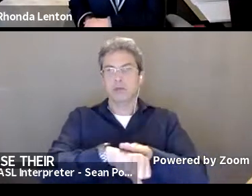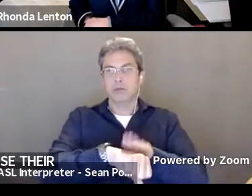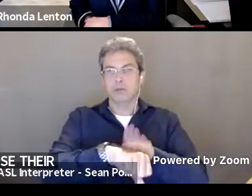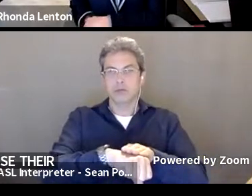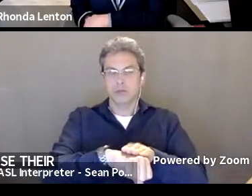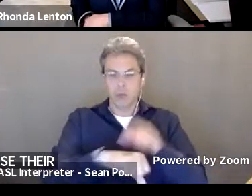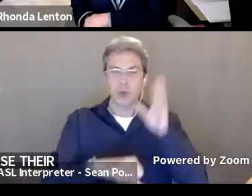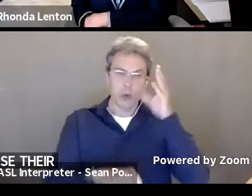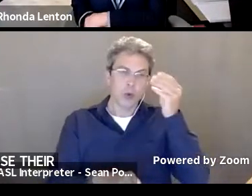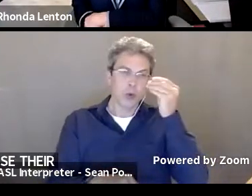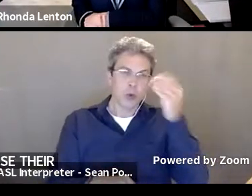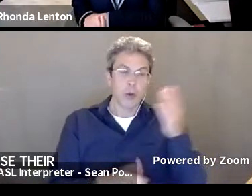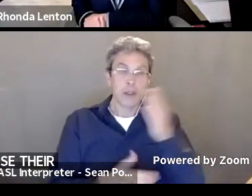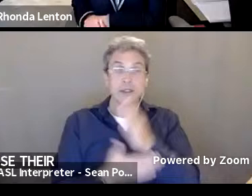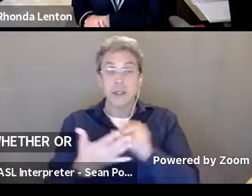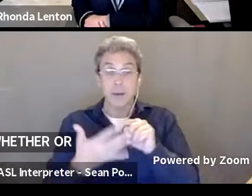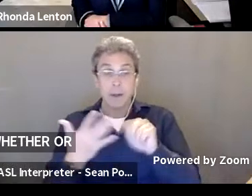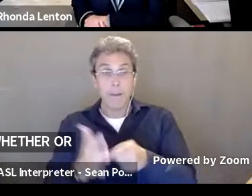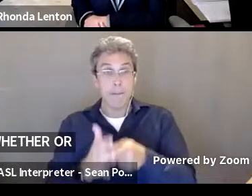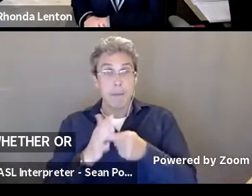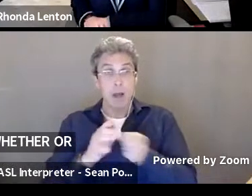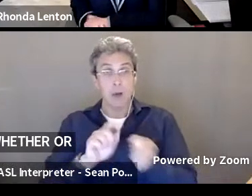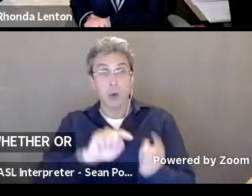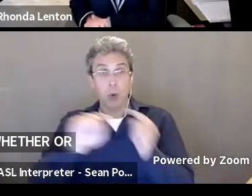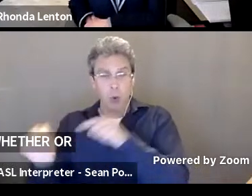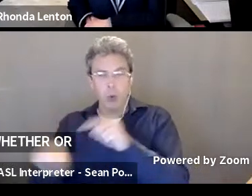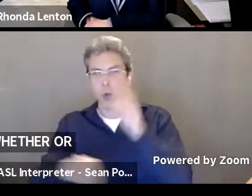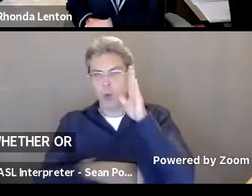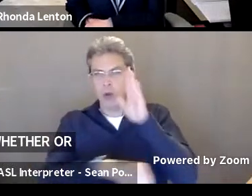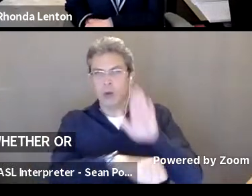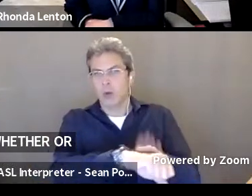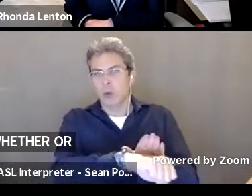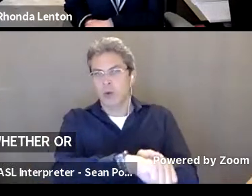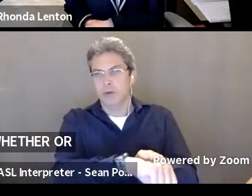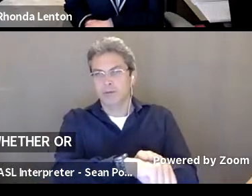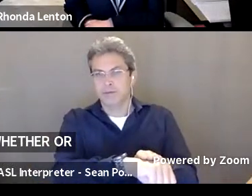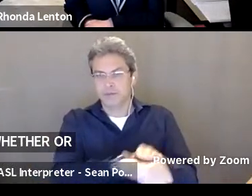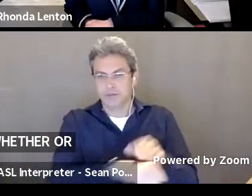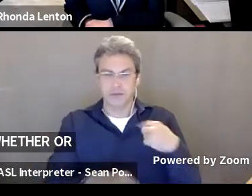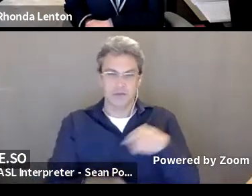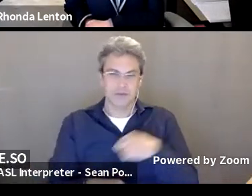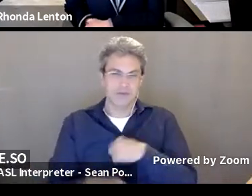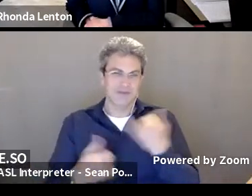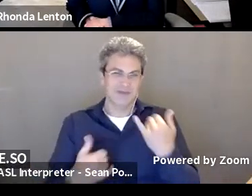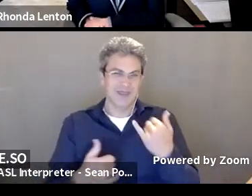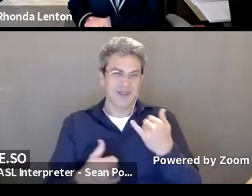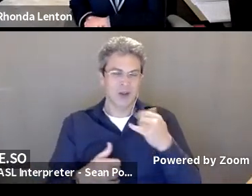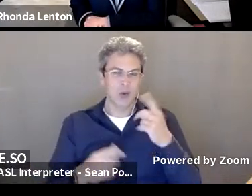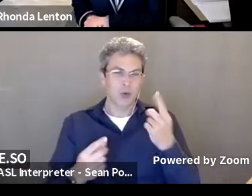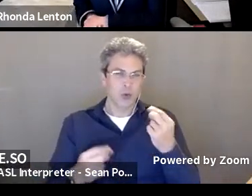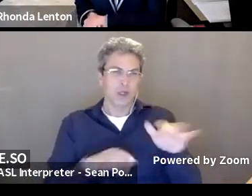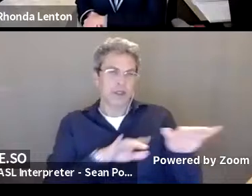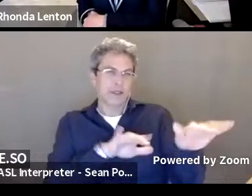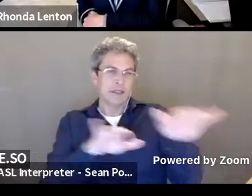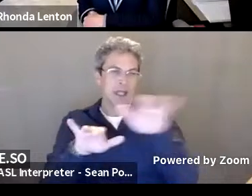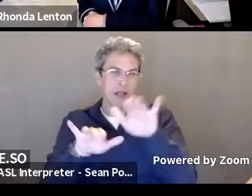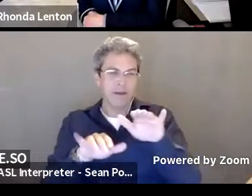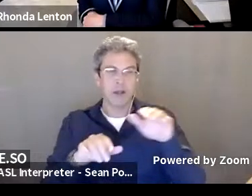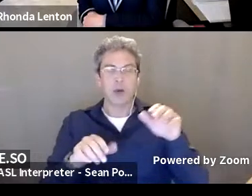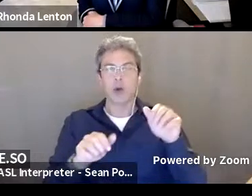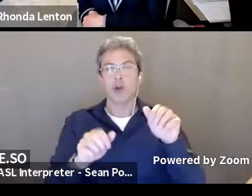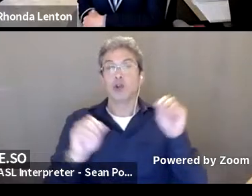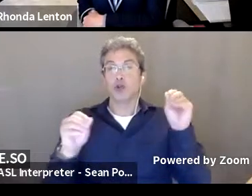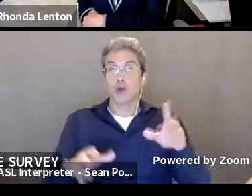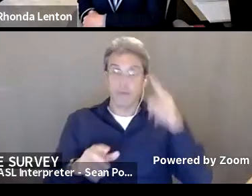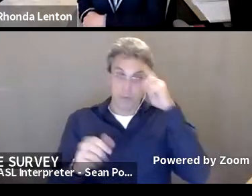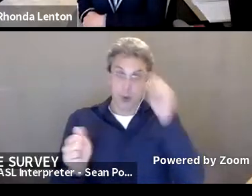in-person component in that course. So we're just in the process now of wrapping up the survey of instructors for the winter term, and we'll be